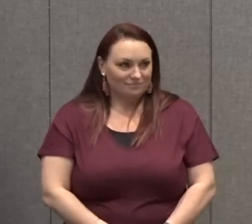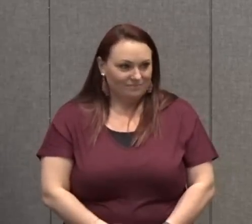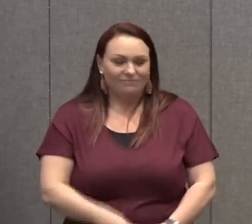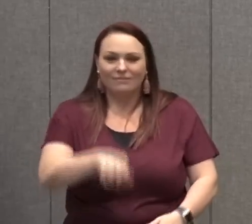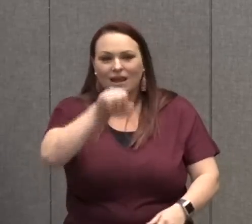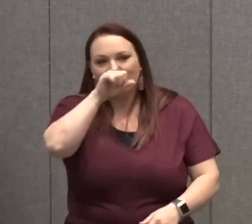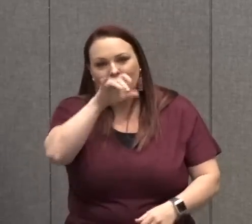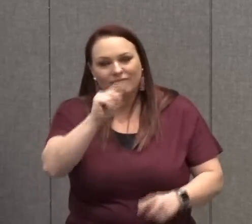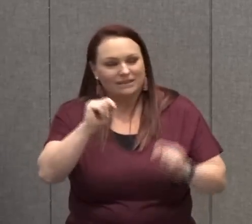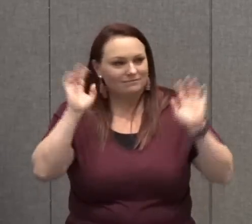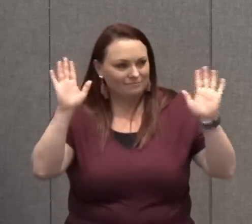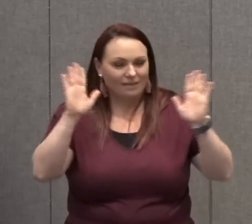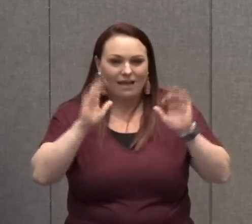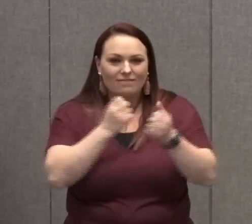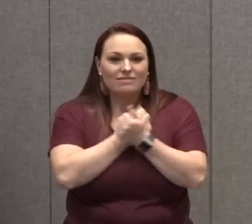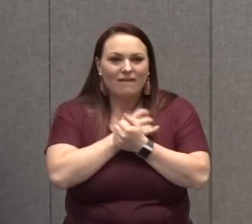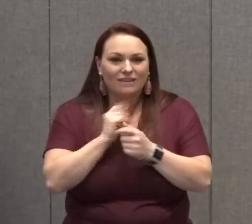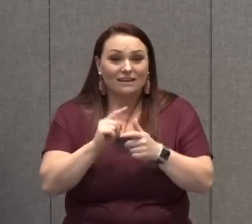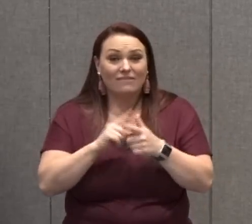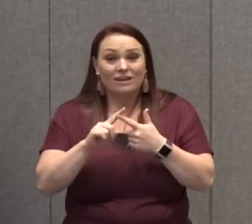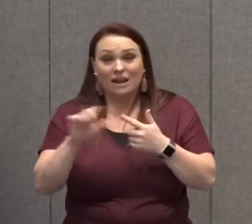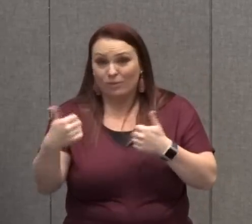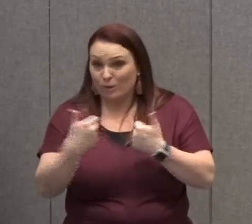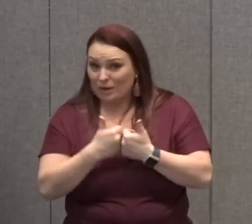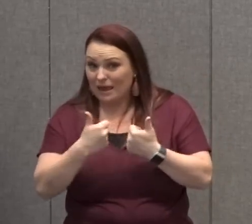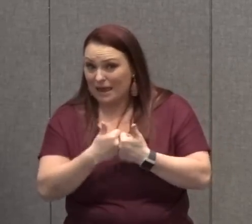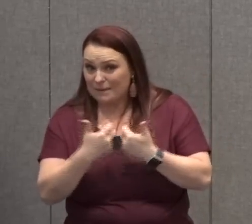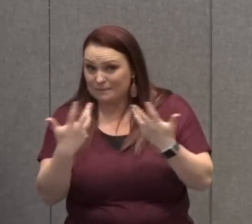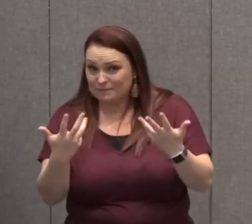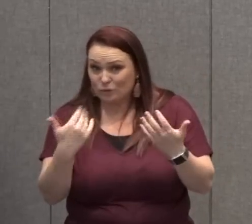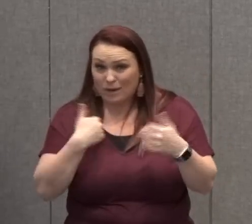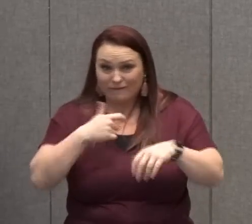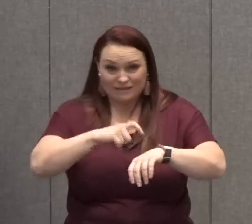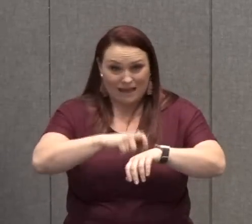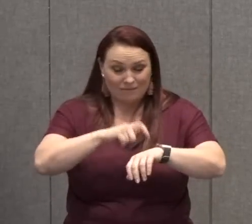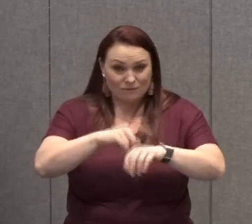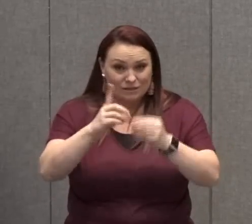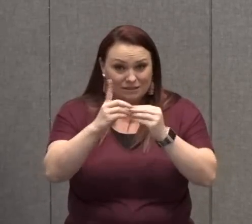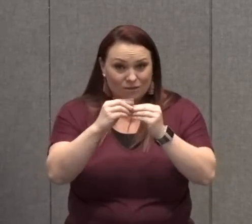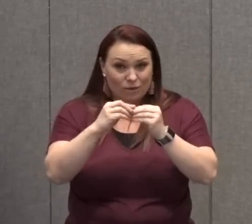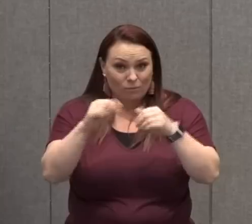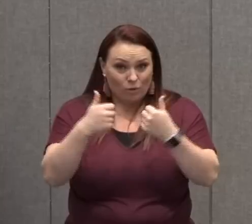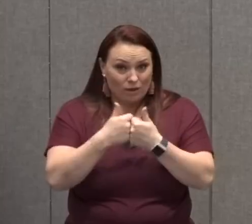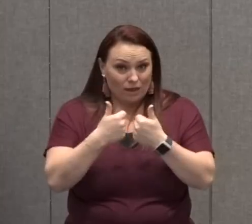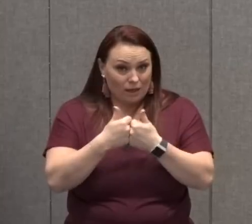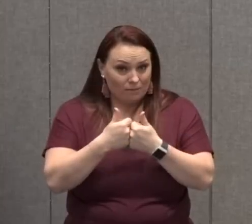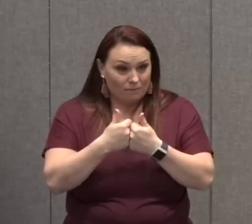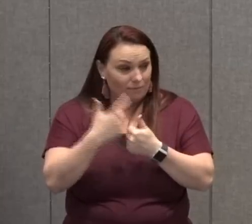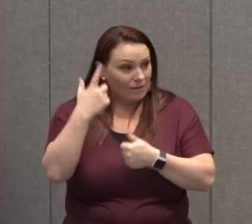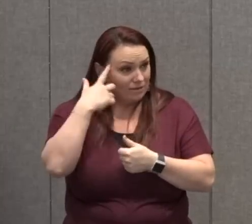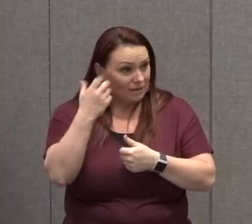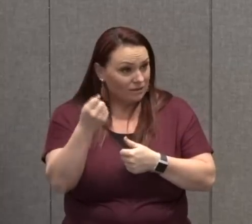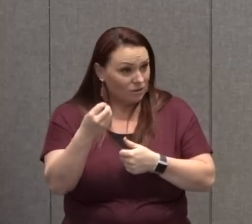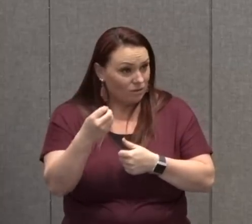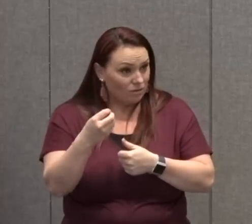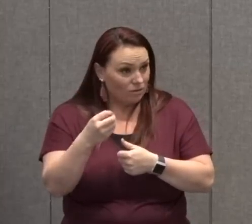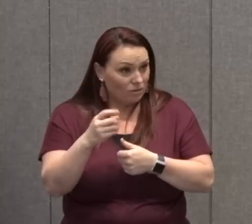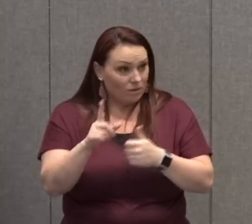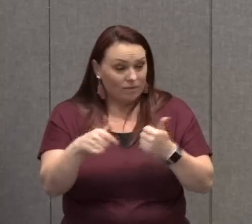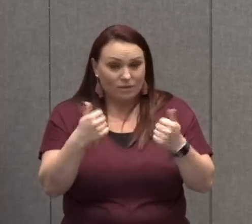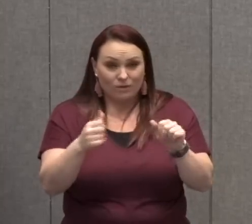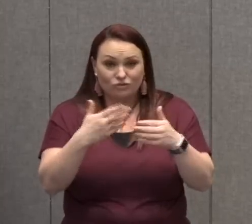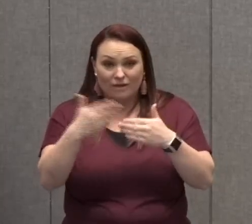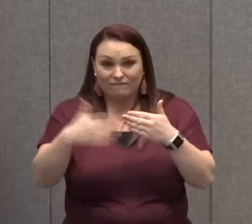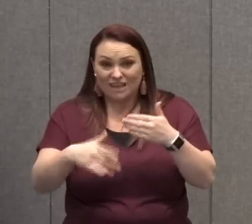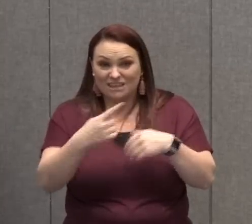yeah I have another game if you want do we have time to see another game I think so would you like to see another then we can try